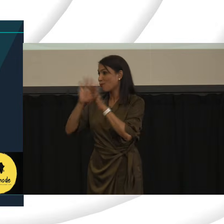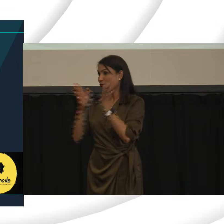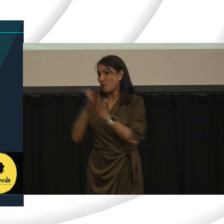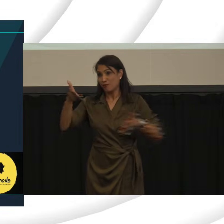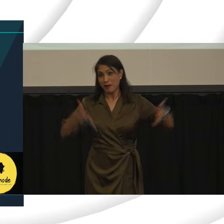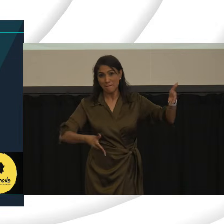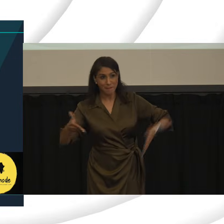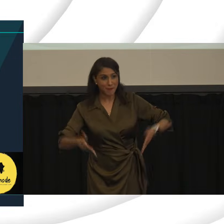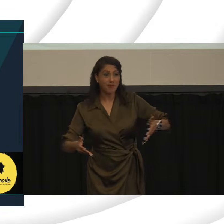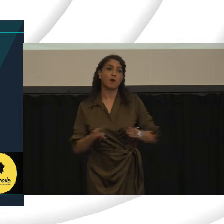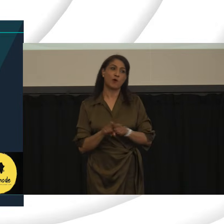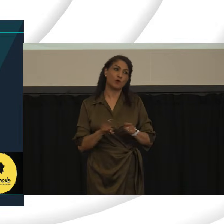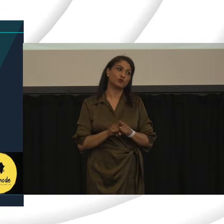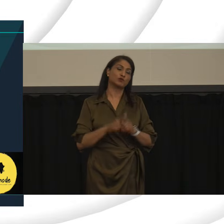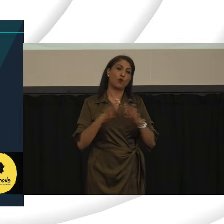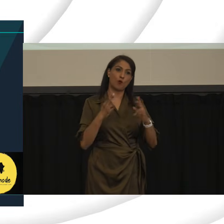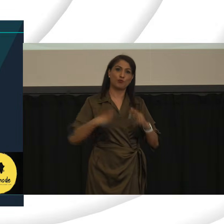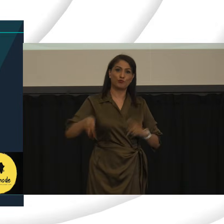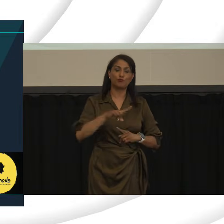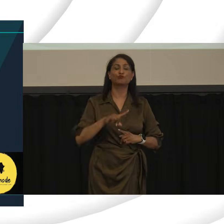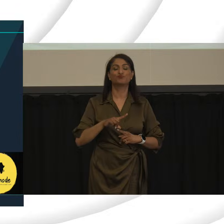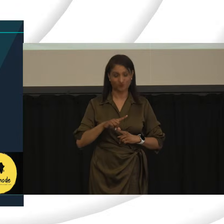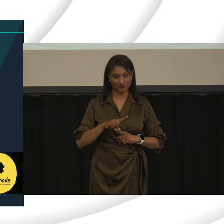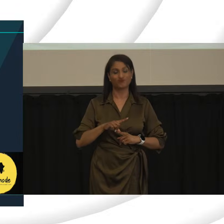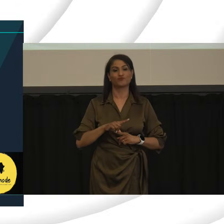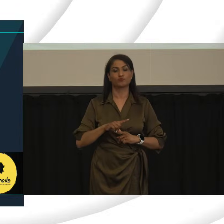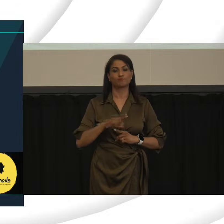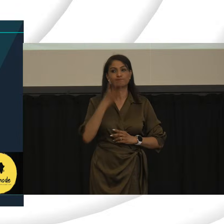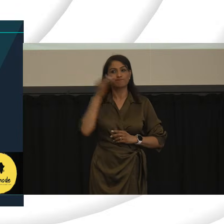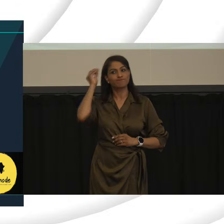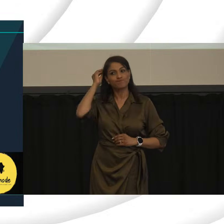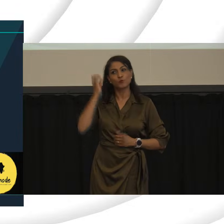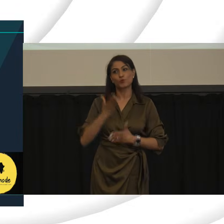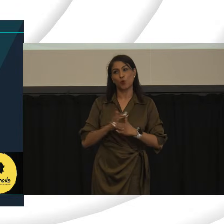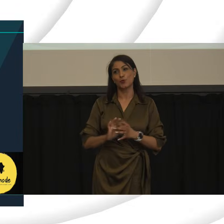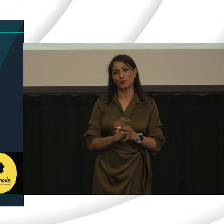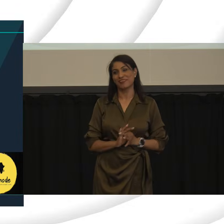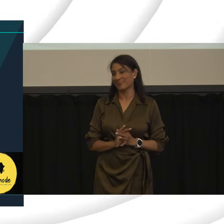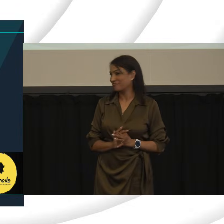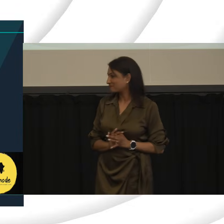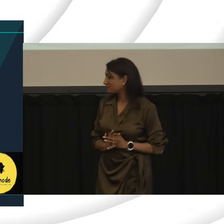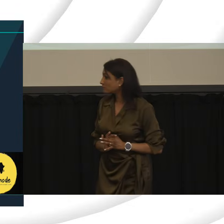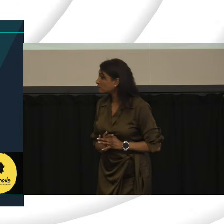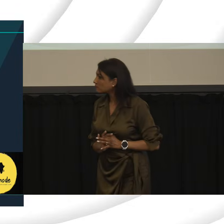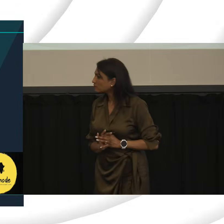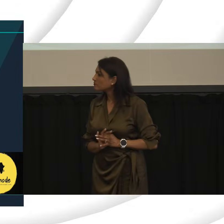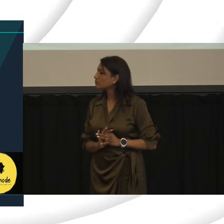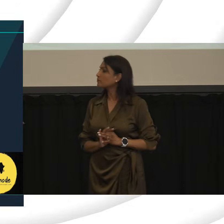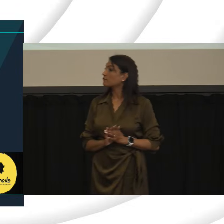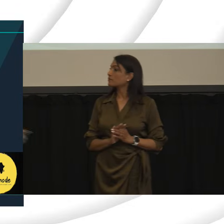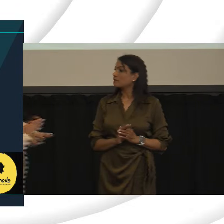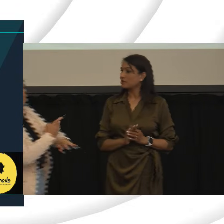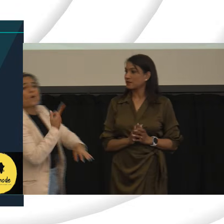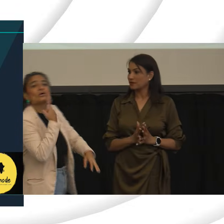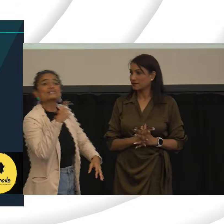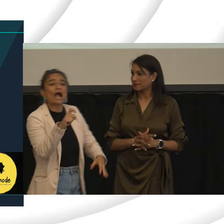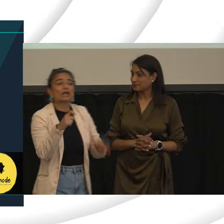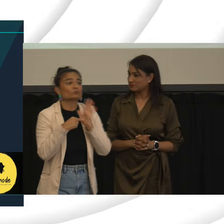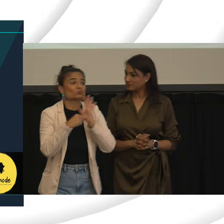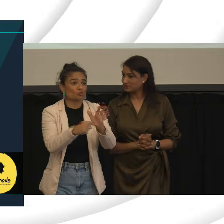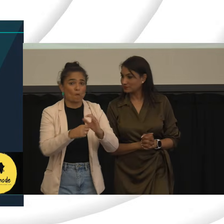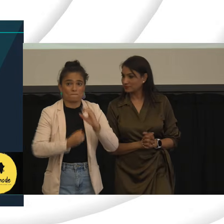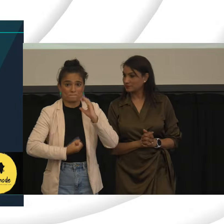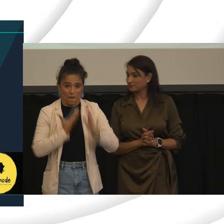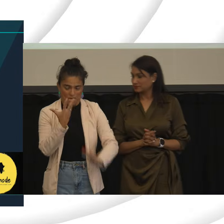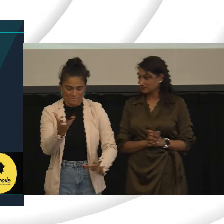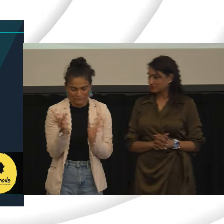must say thank you to everyone that's been here, everyone that's joined us, and please remember to work together.